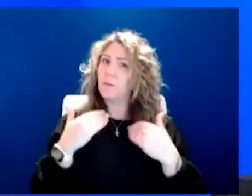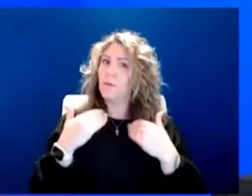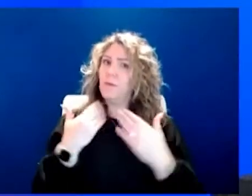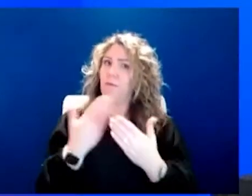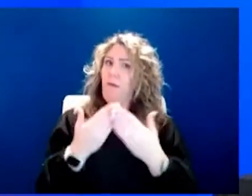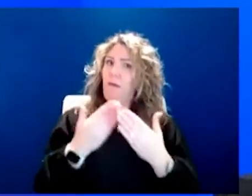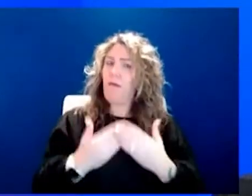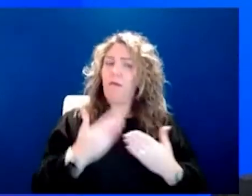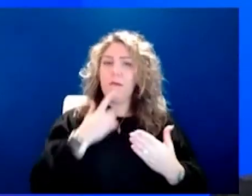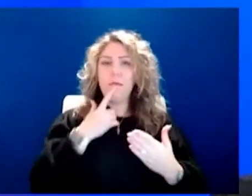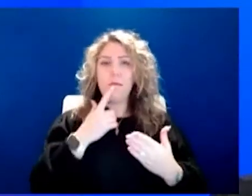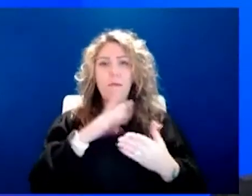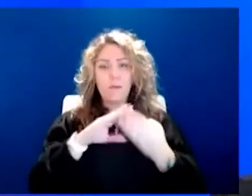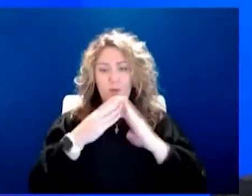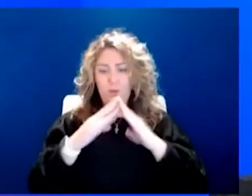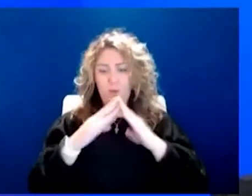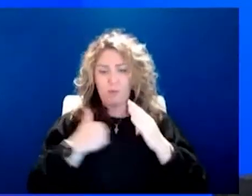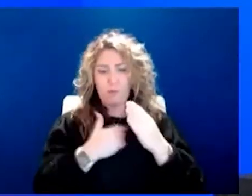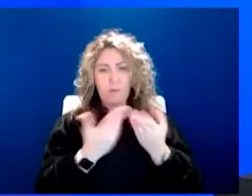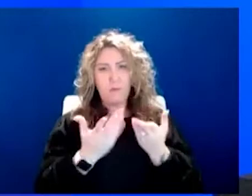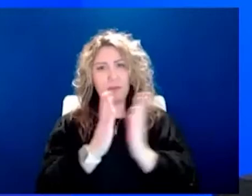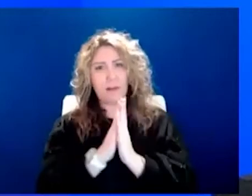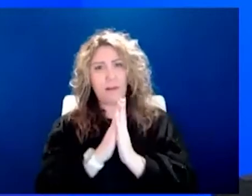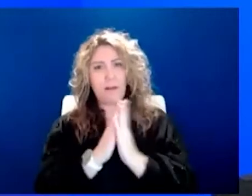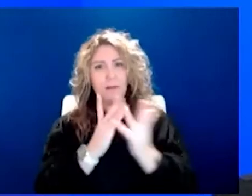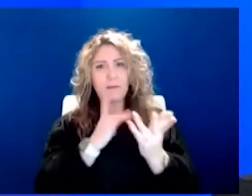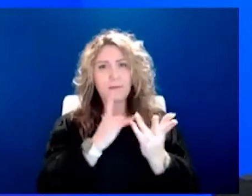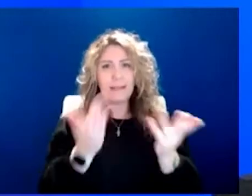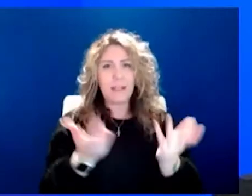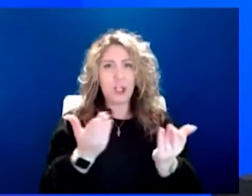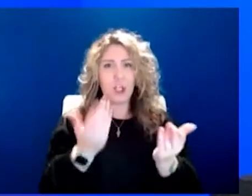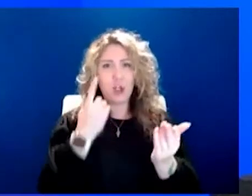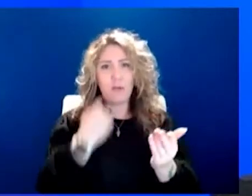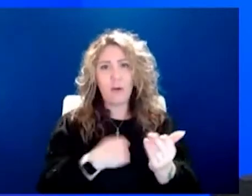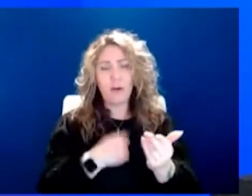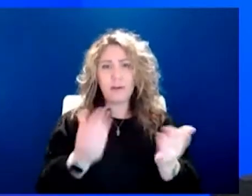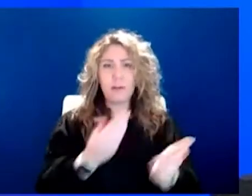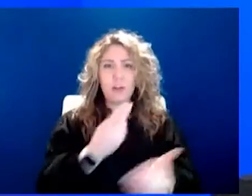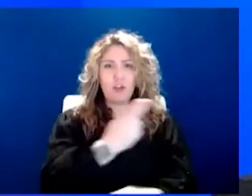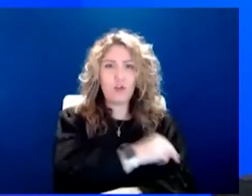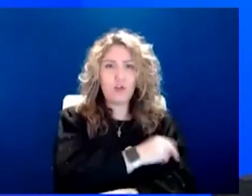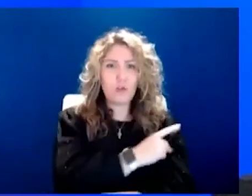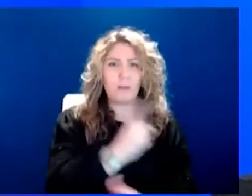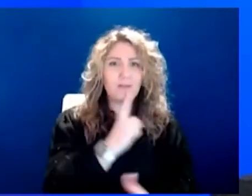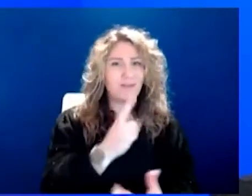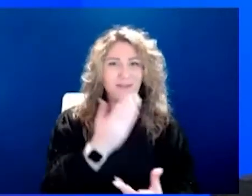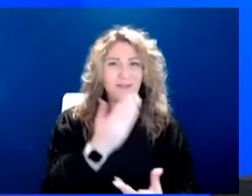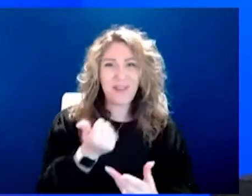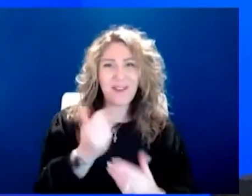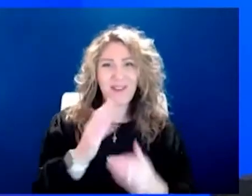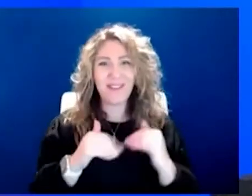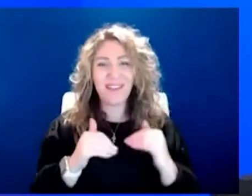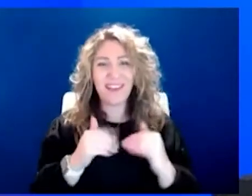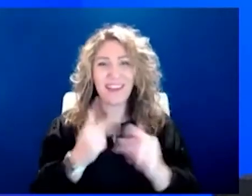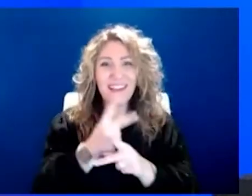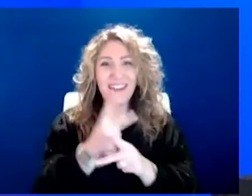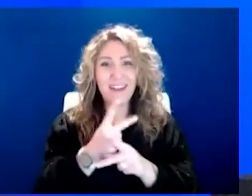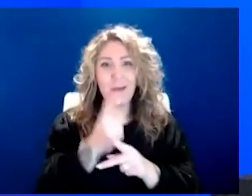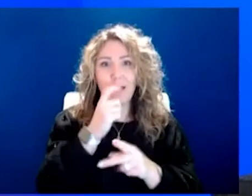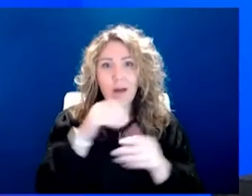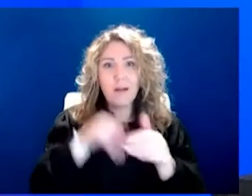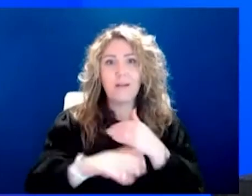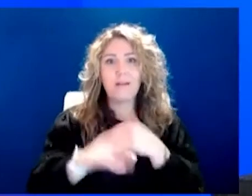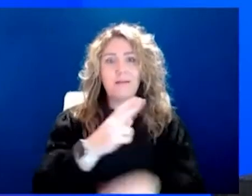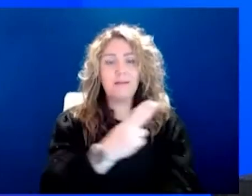time, what can they do for us here in the hospital? Well, what could be better than keeping you out of the hospital if you don't need to come